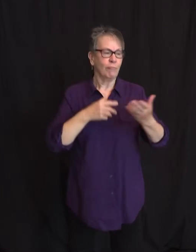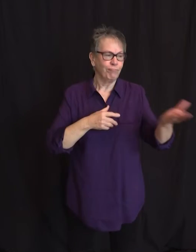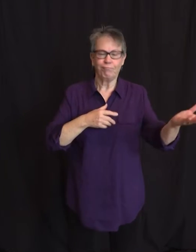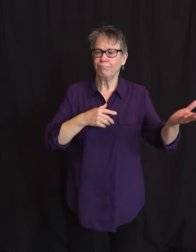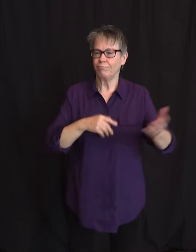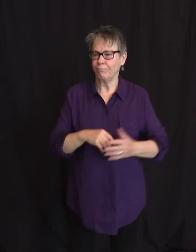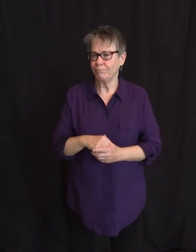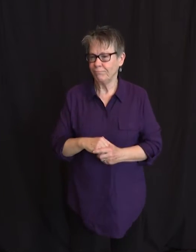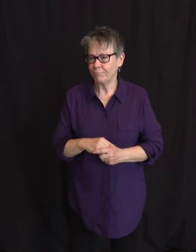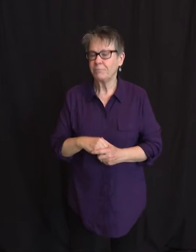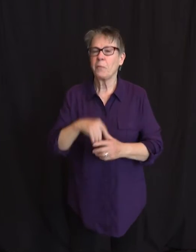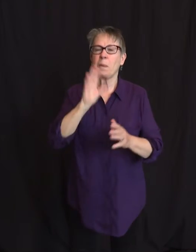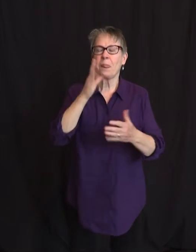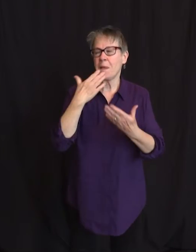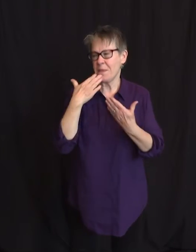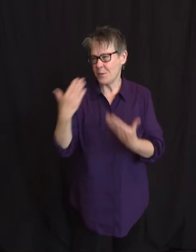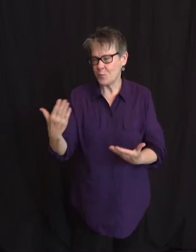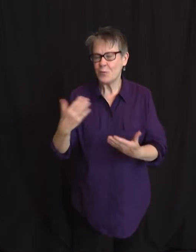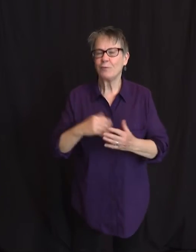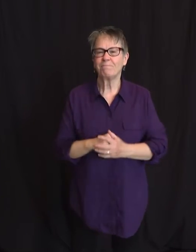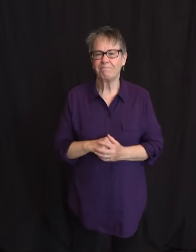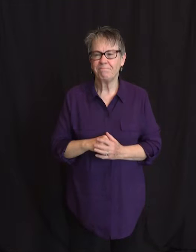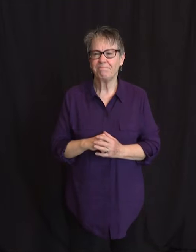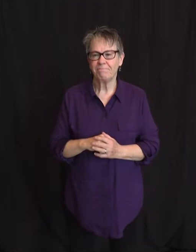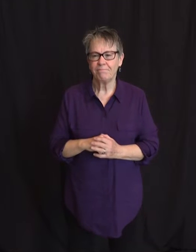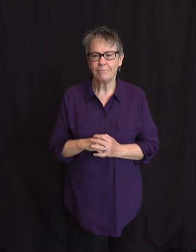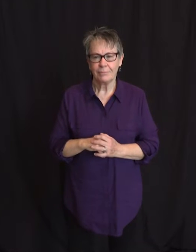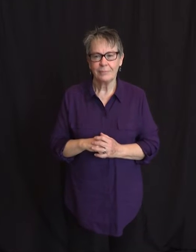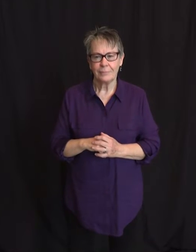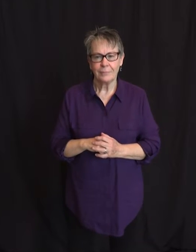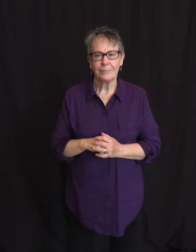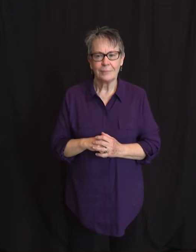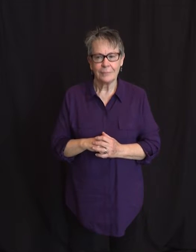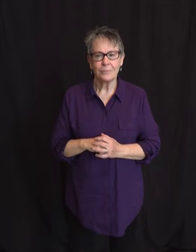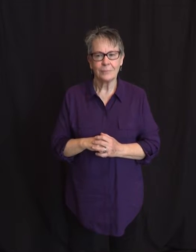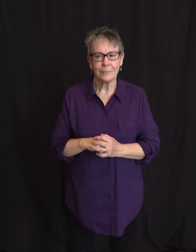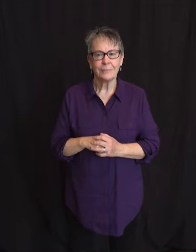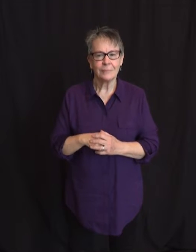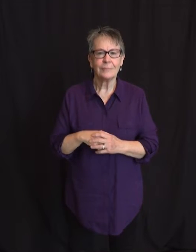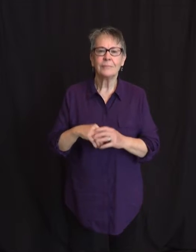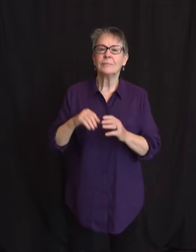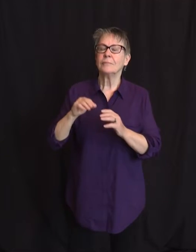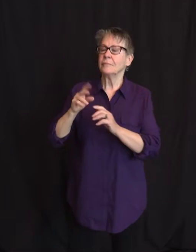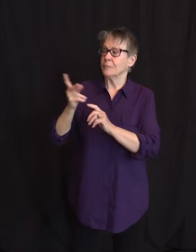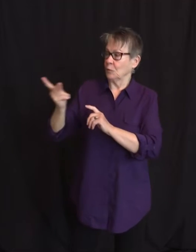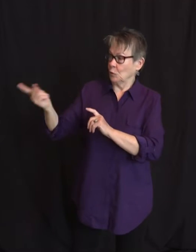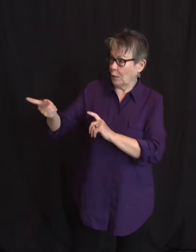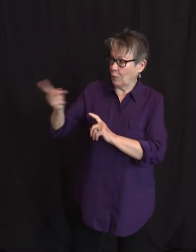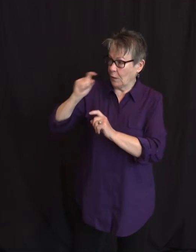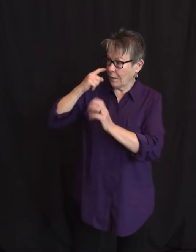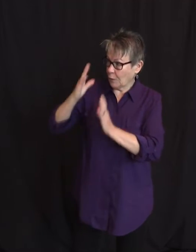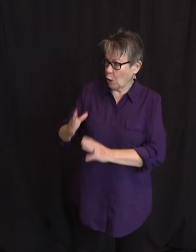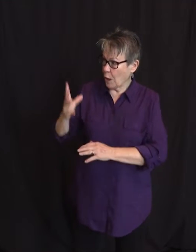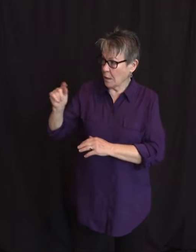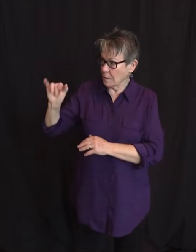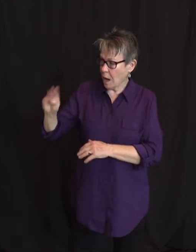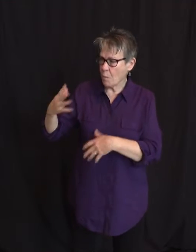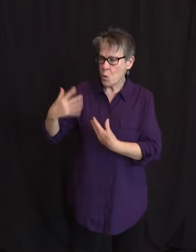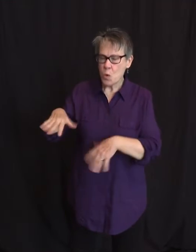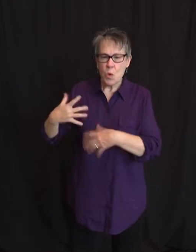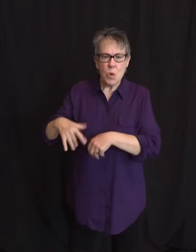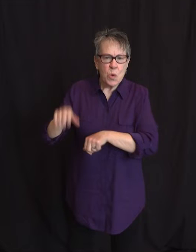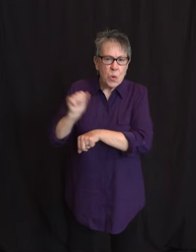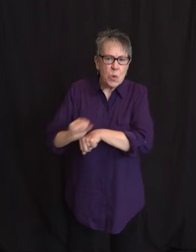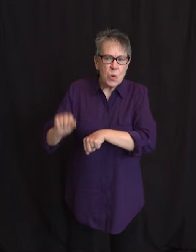think that you and Congressman Malinowski hit the nail on the head. We have to